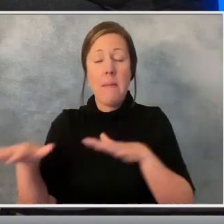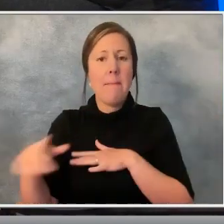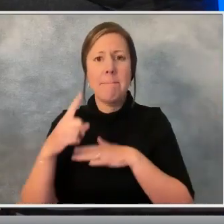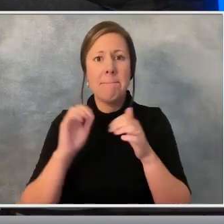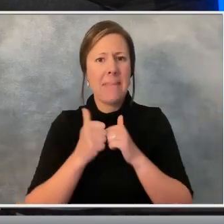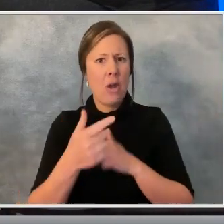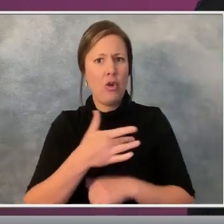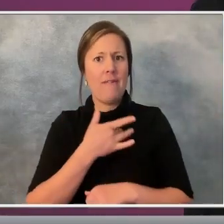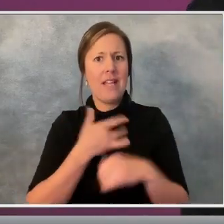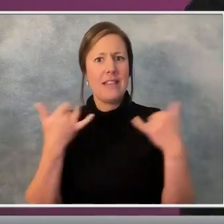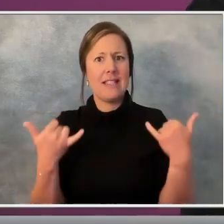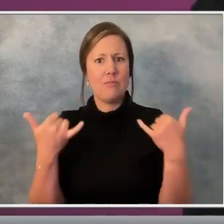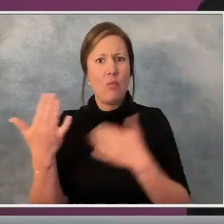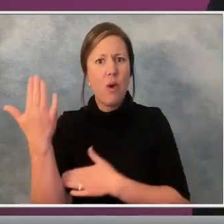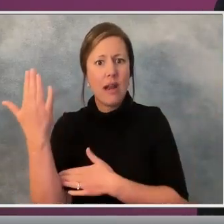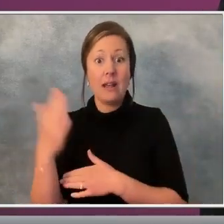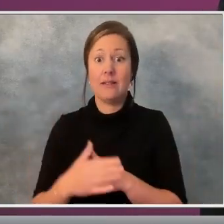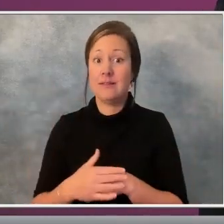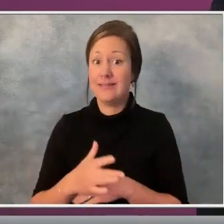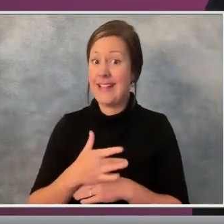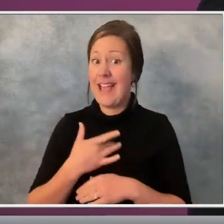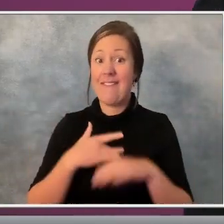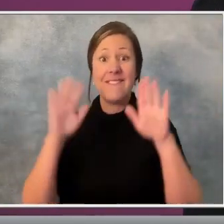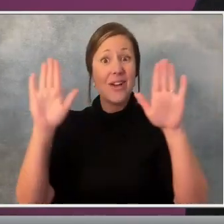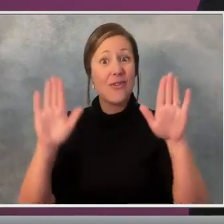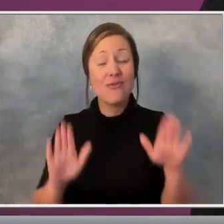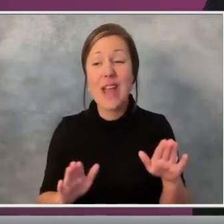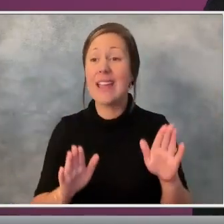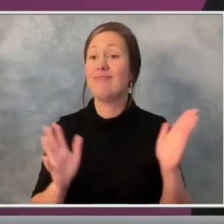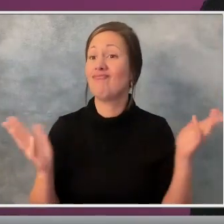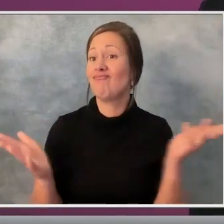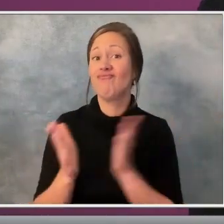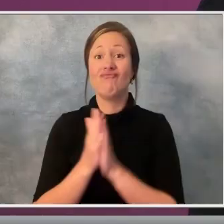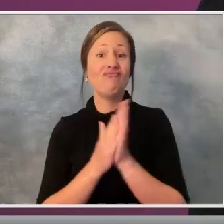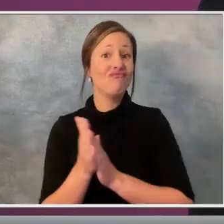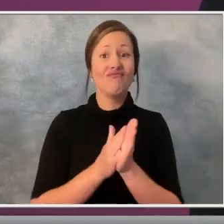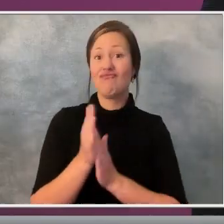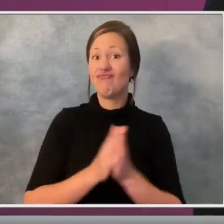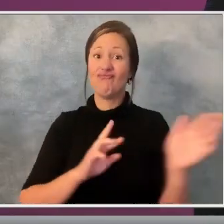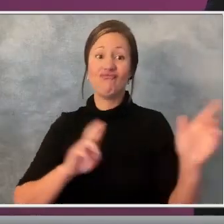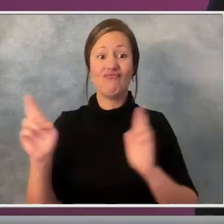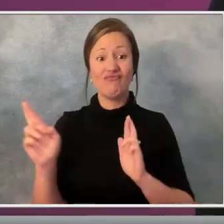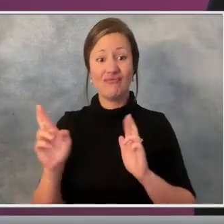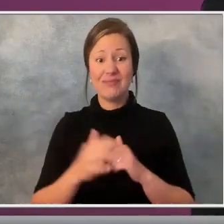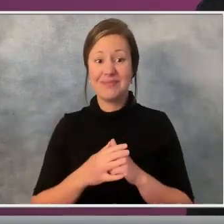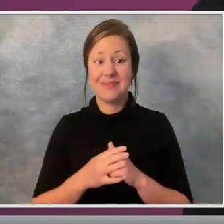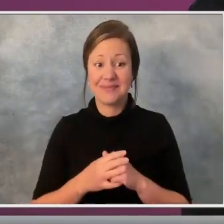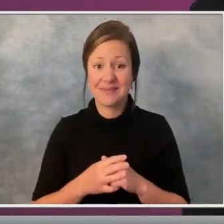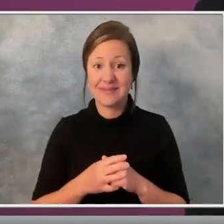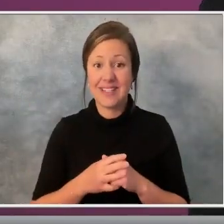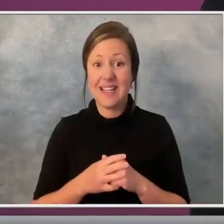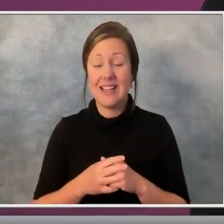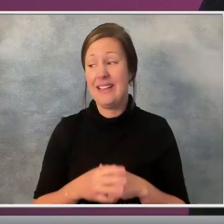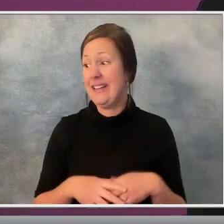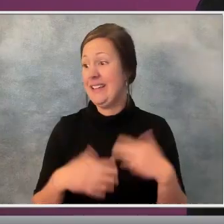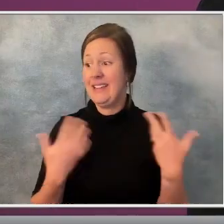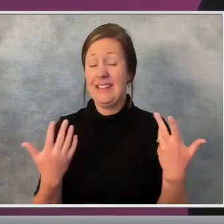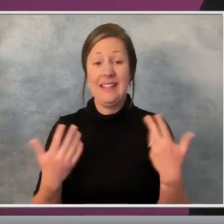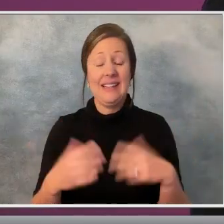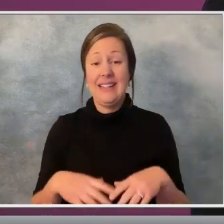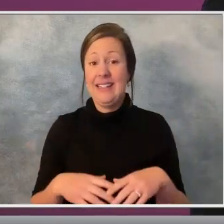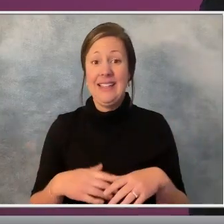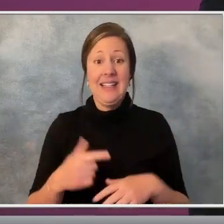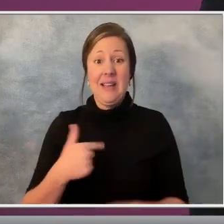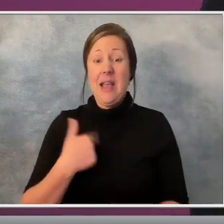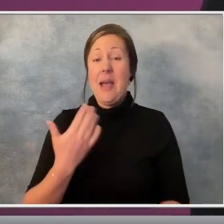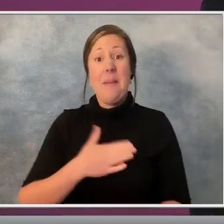morning. I feel like $1 million today. Go on. Well, I'm just saying, I'm just glad to be